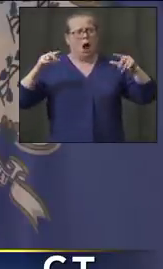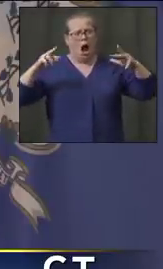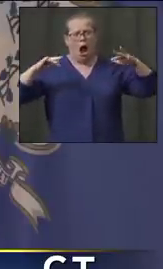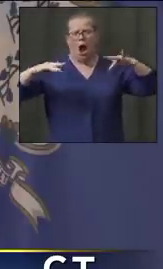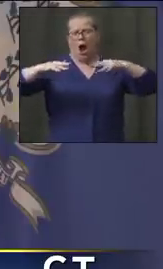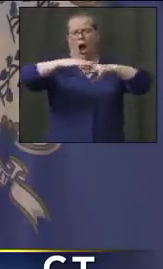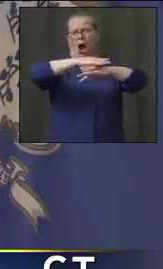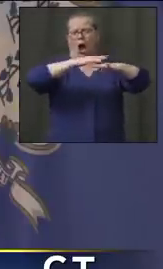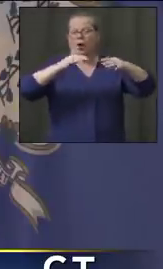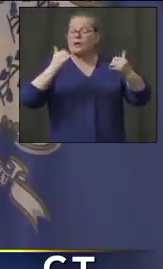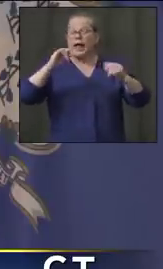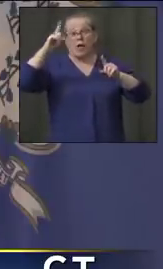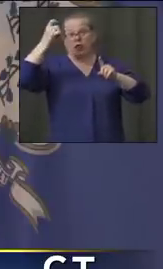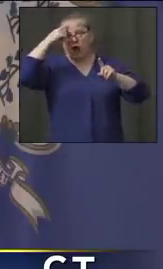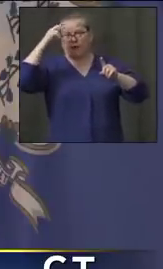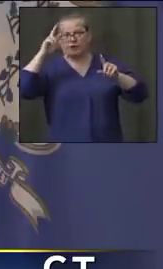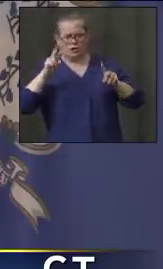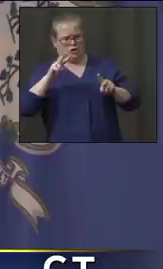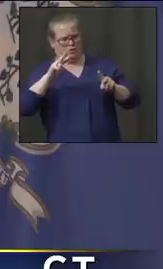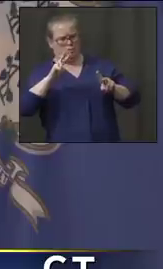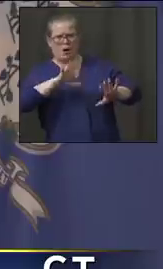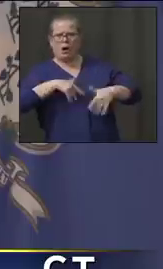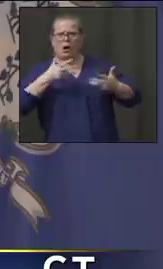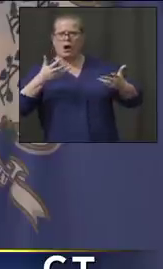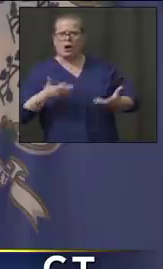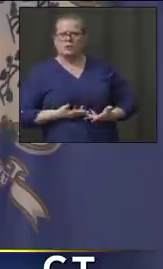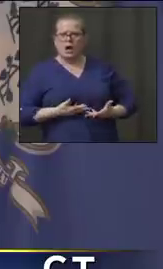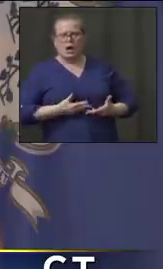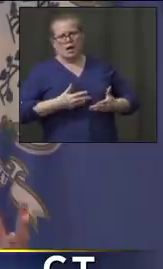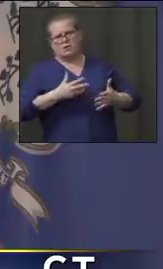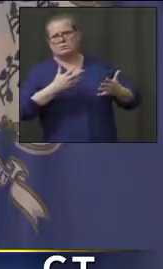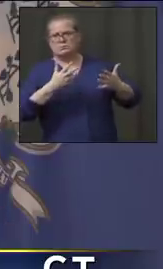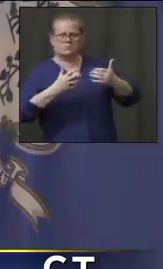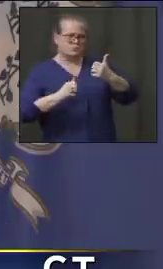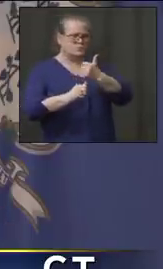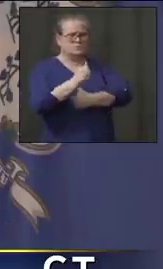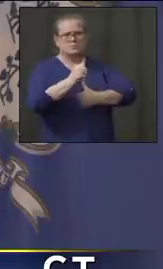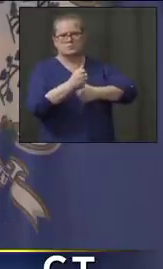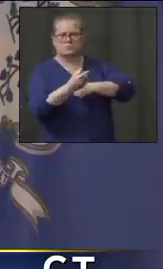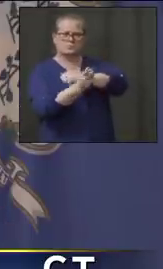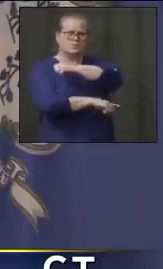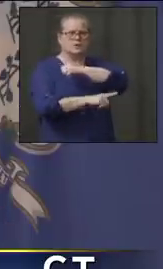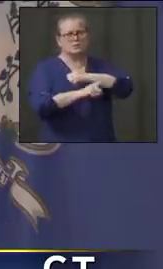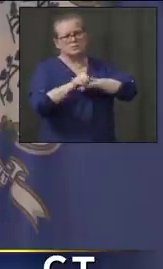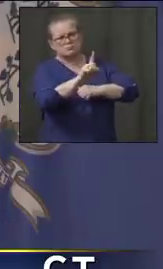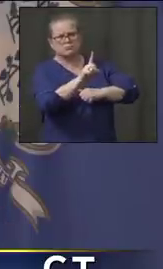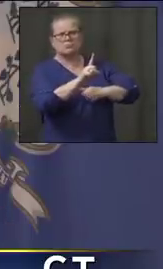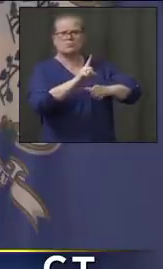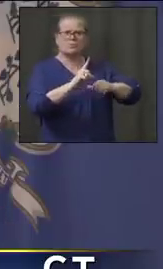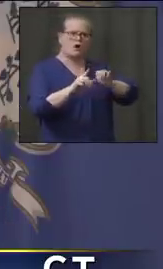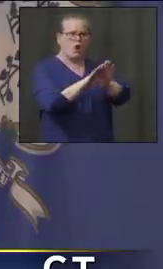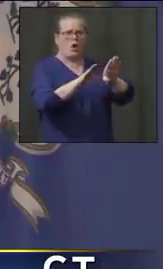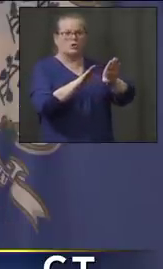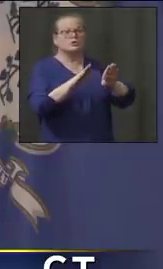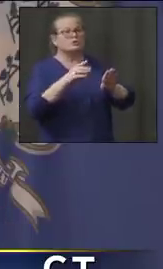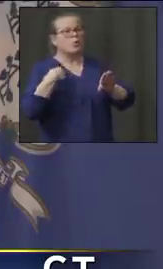is a big, big deal in California. But we're watching that closely, and we are coordinating with our neighboring states.